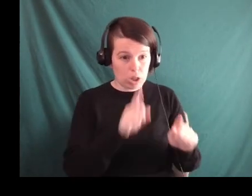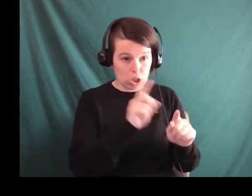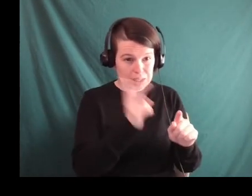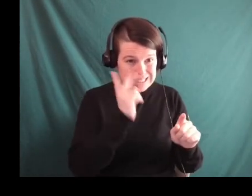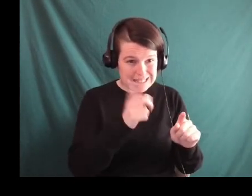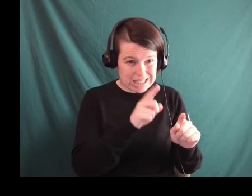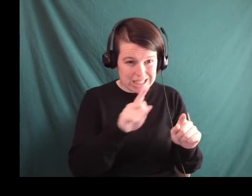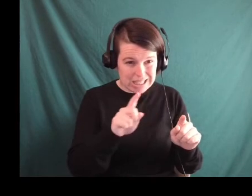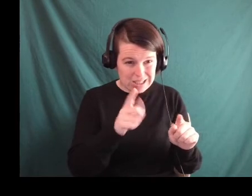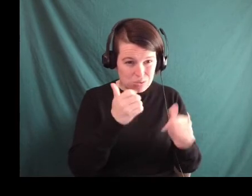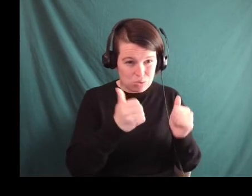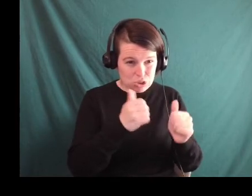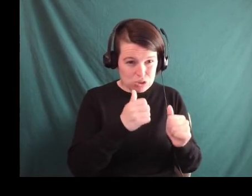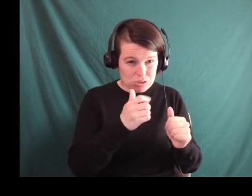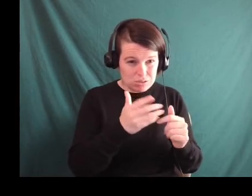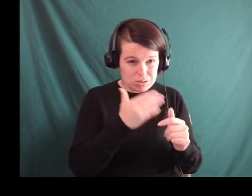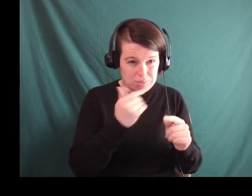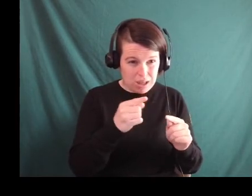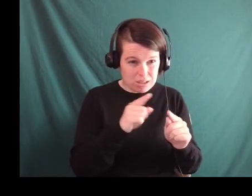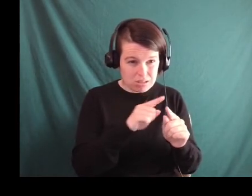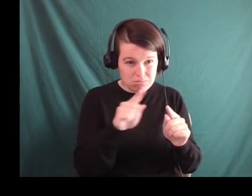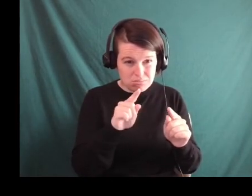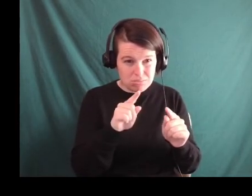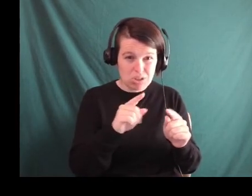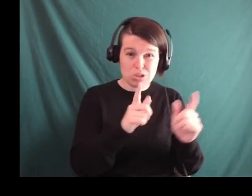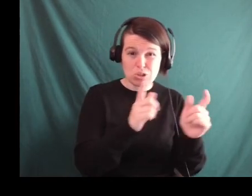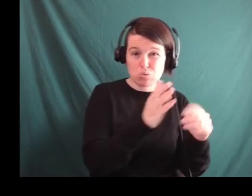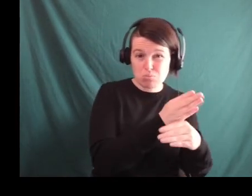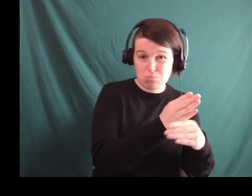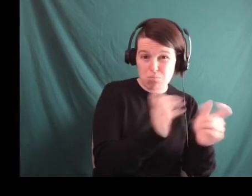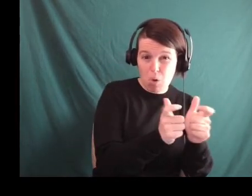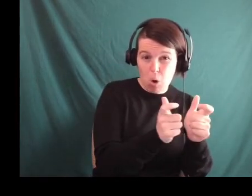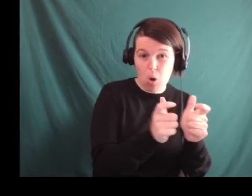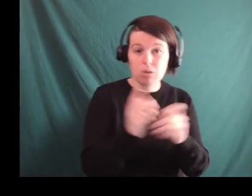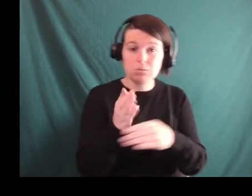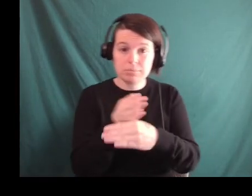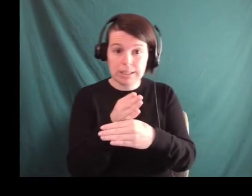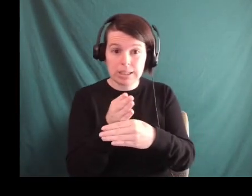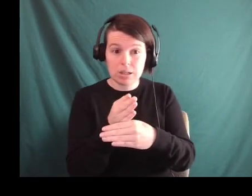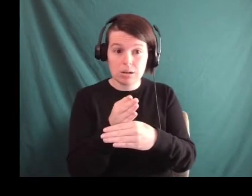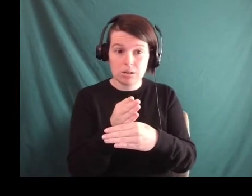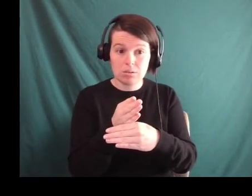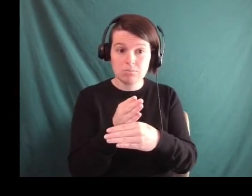chest size would be. So I'm either a small or medium. The general rule is